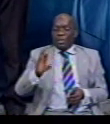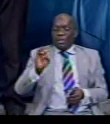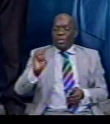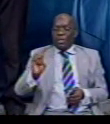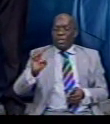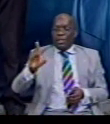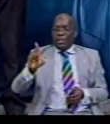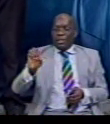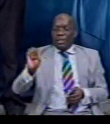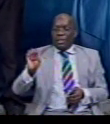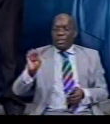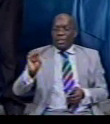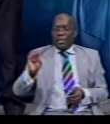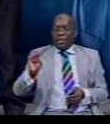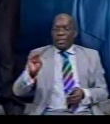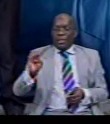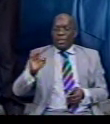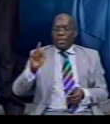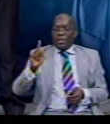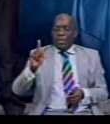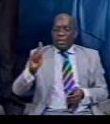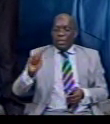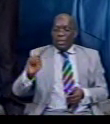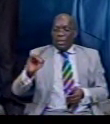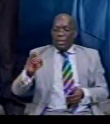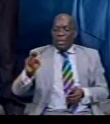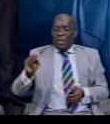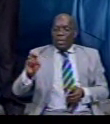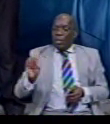Celestine Insani. He's here to tell us his story.